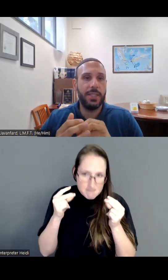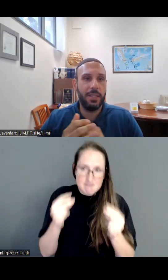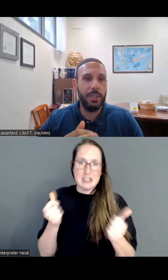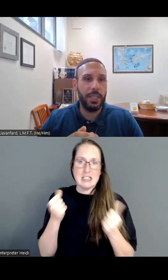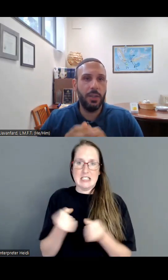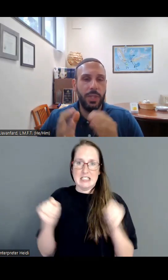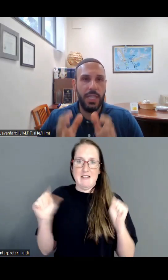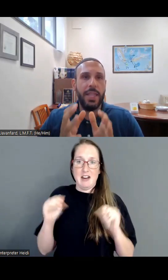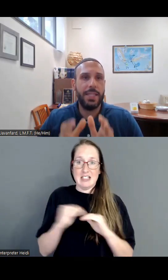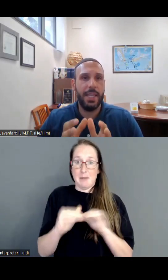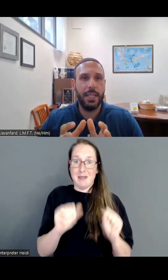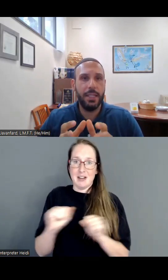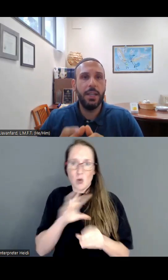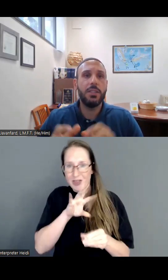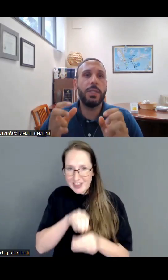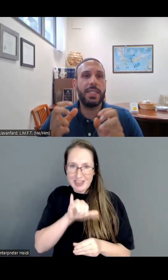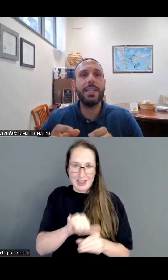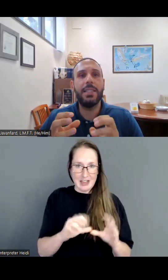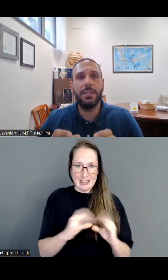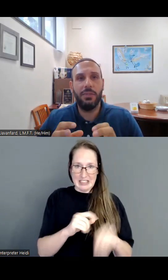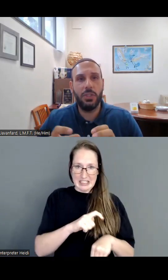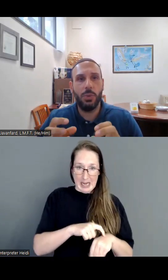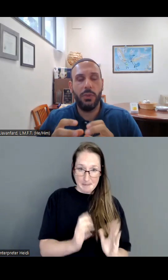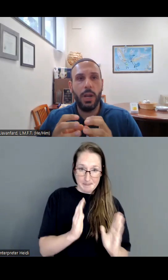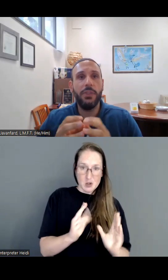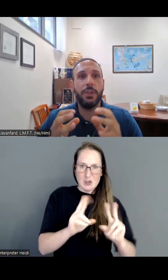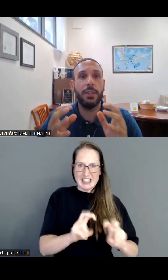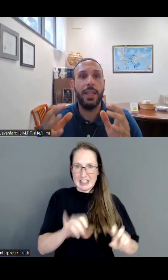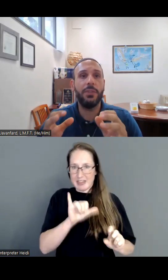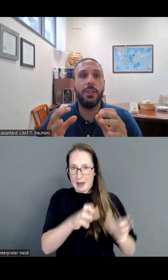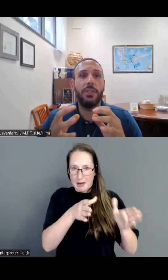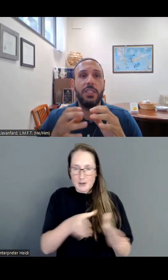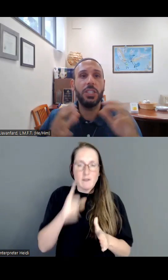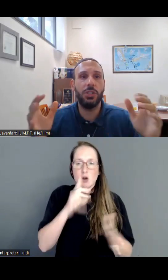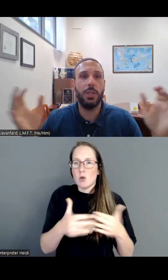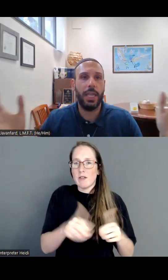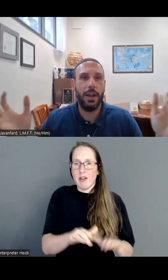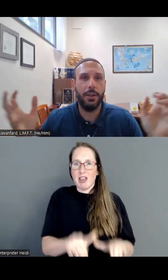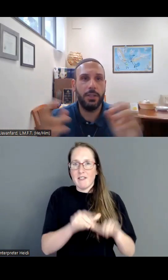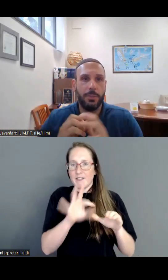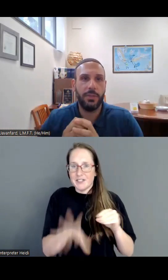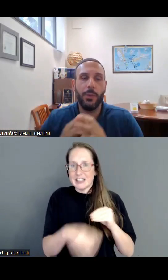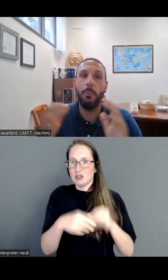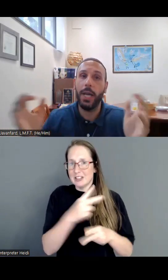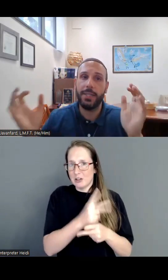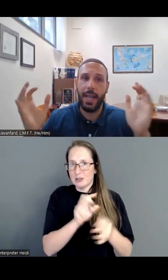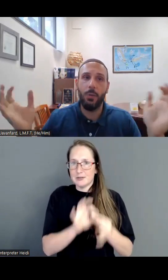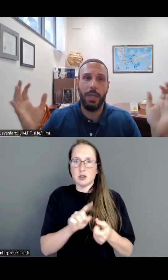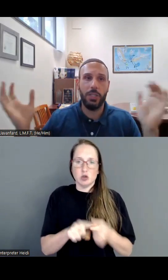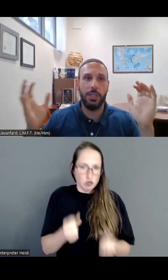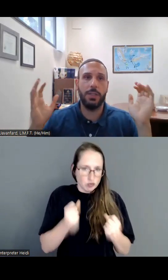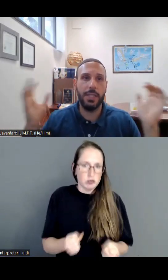safety and stability within that setting to assess the individual for whatever their level of additional care in terms of a